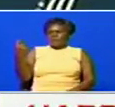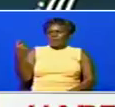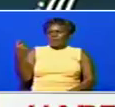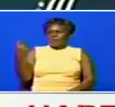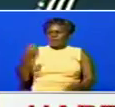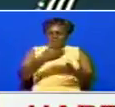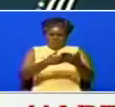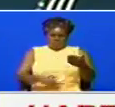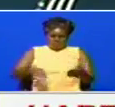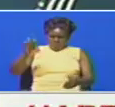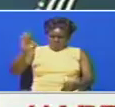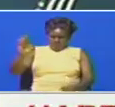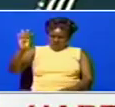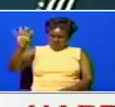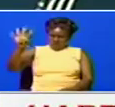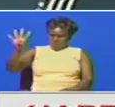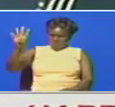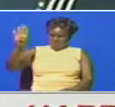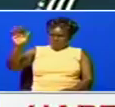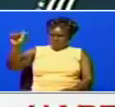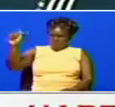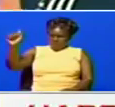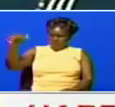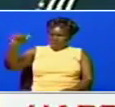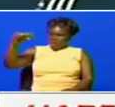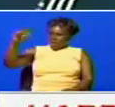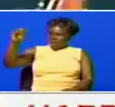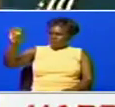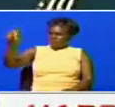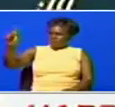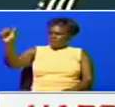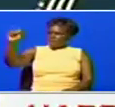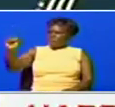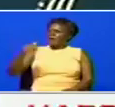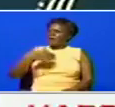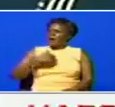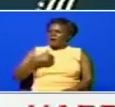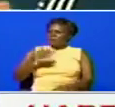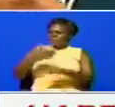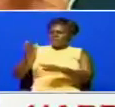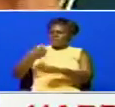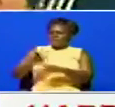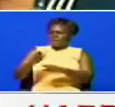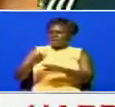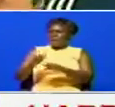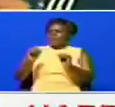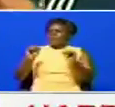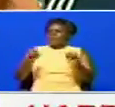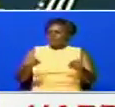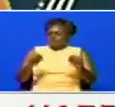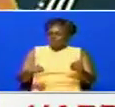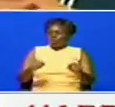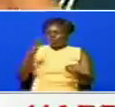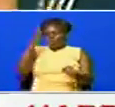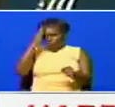Form 34As, which are in the hands of agents in the boxes, transmitted immediately, can all be determined